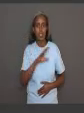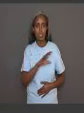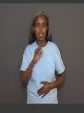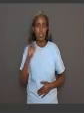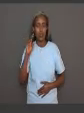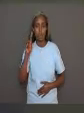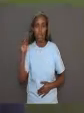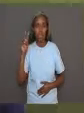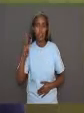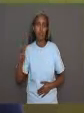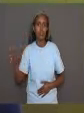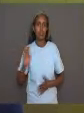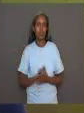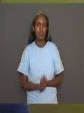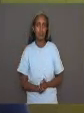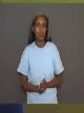122.